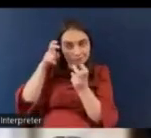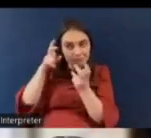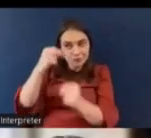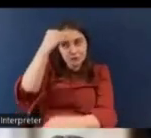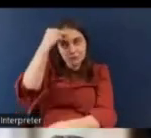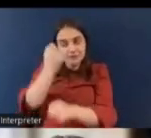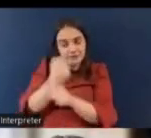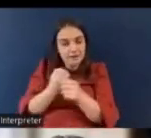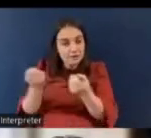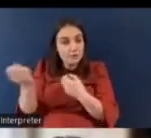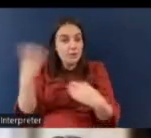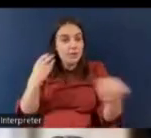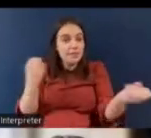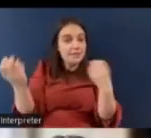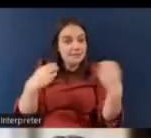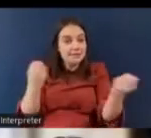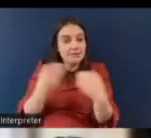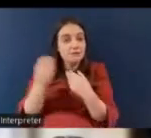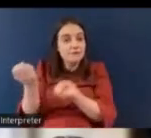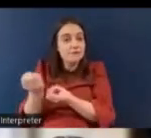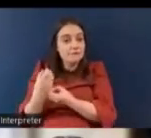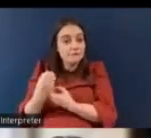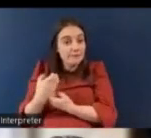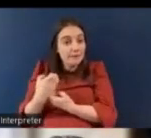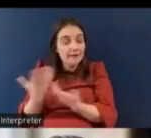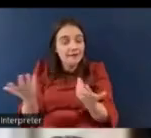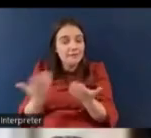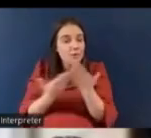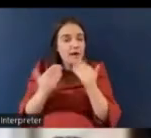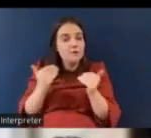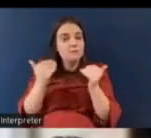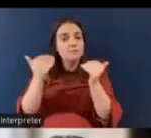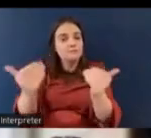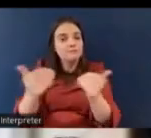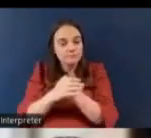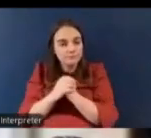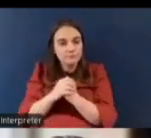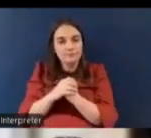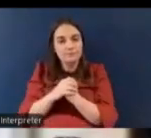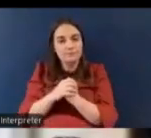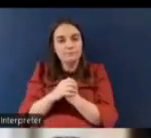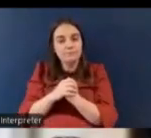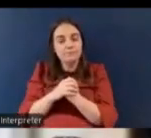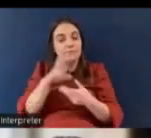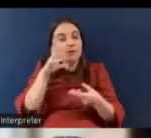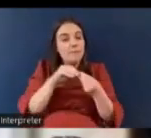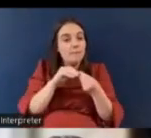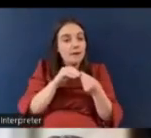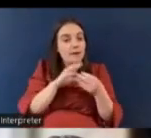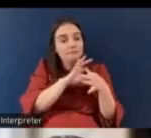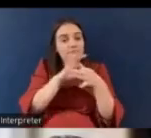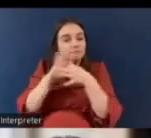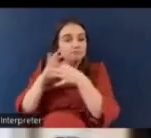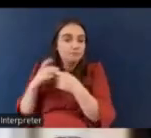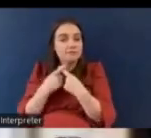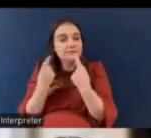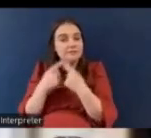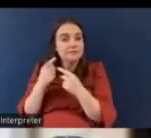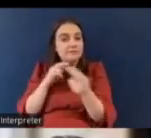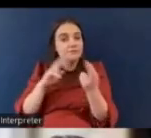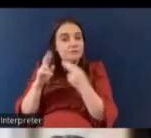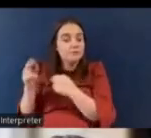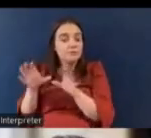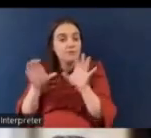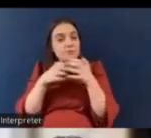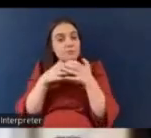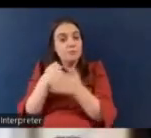kind of feedback now, and how do we move forward with that? So I think, you know, combined with some of the other responses that we've had from group 1